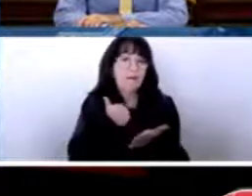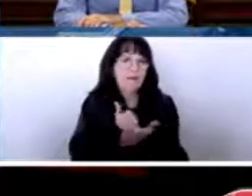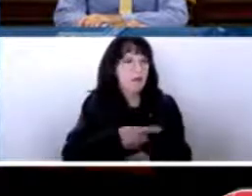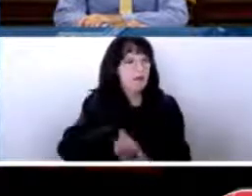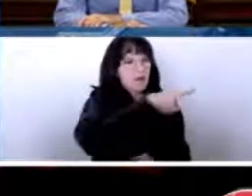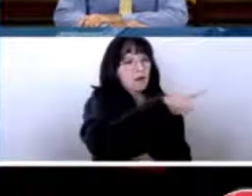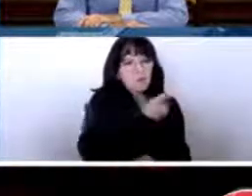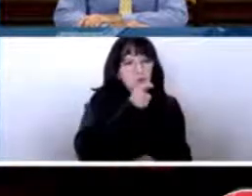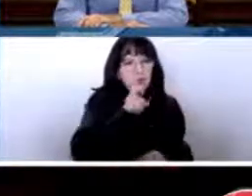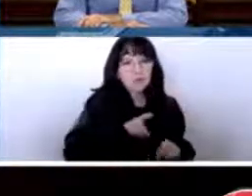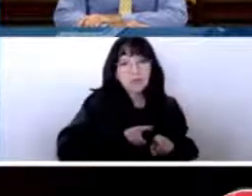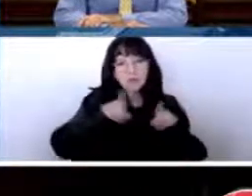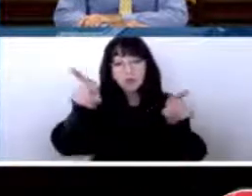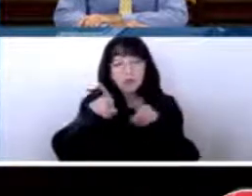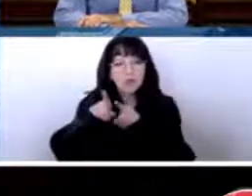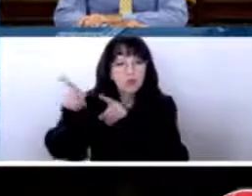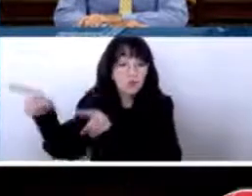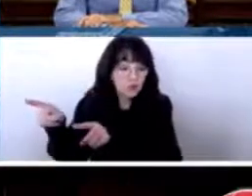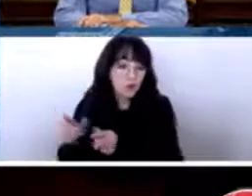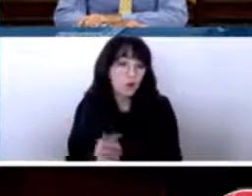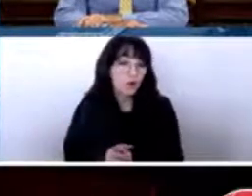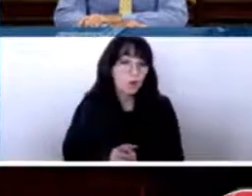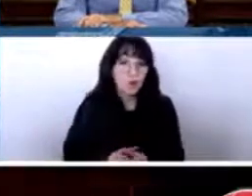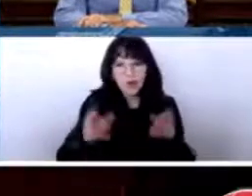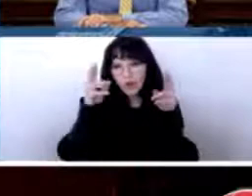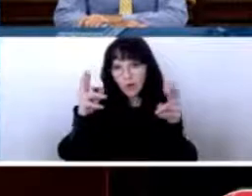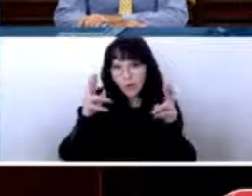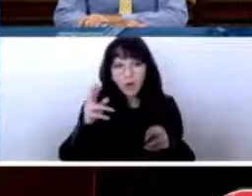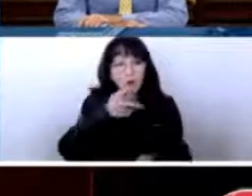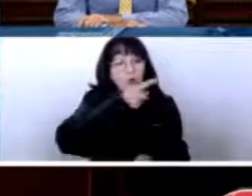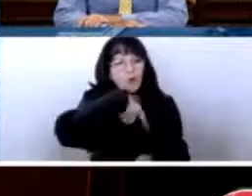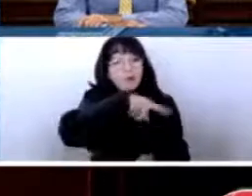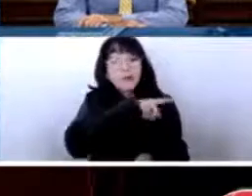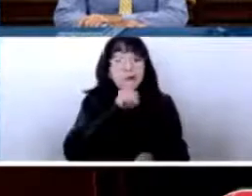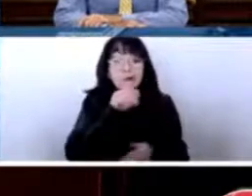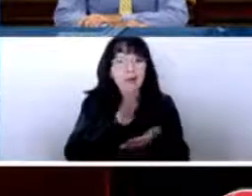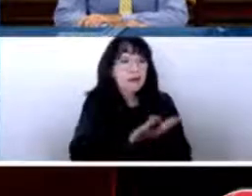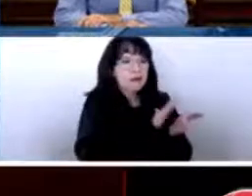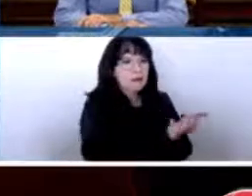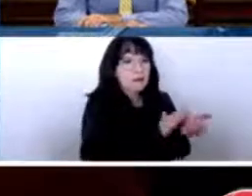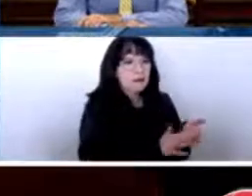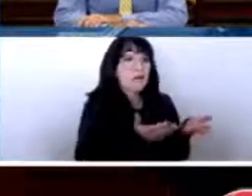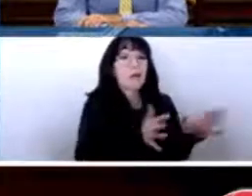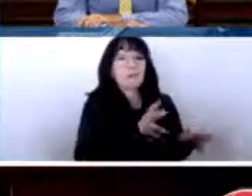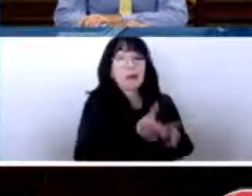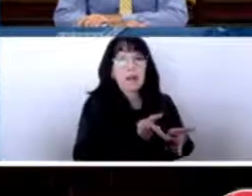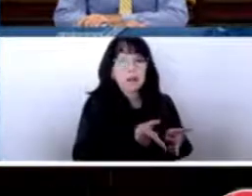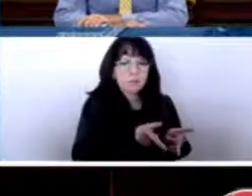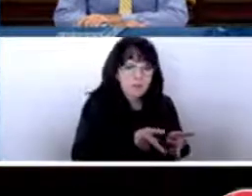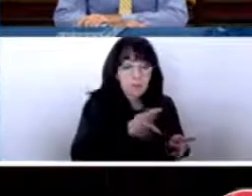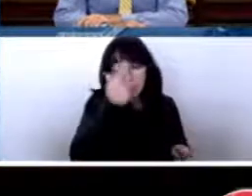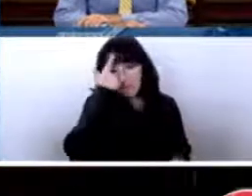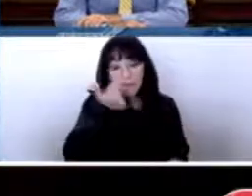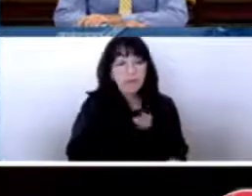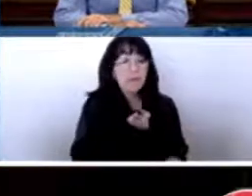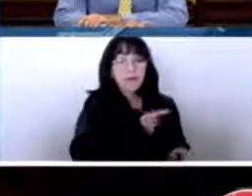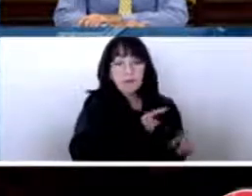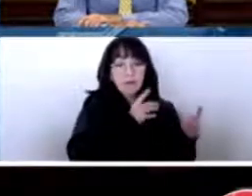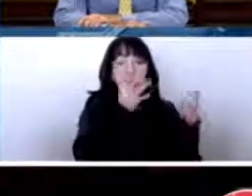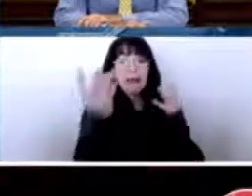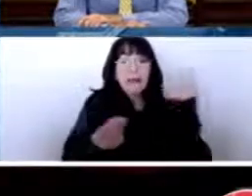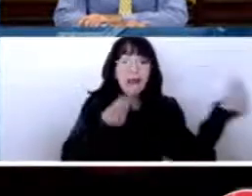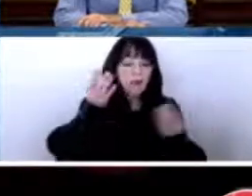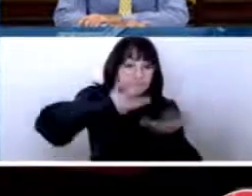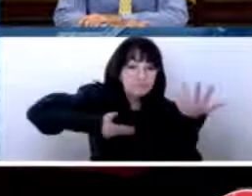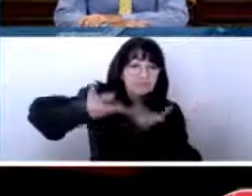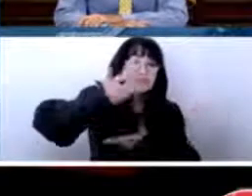be COVID-19 positive. But we need to thank our healthcare workers for the tremendous work that they do and have been doing over the